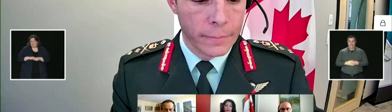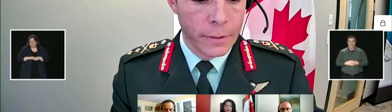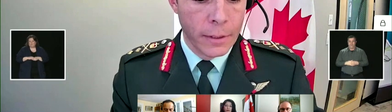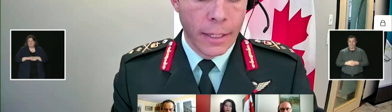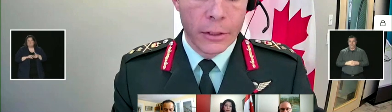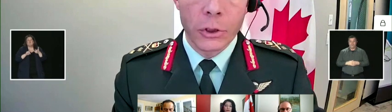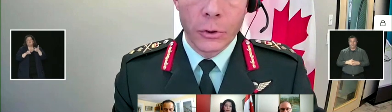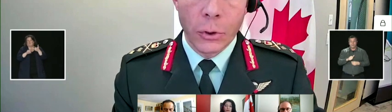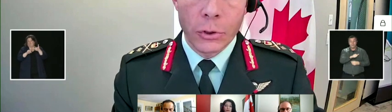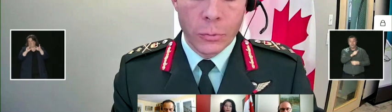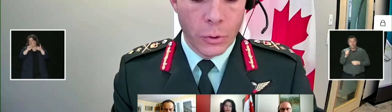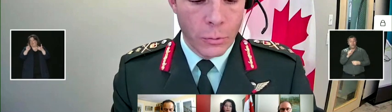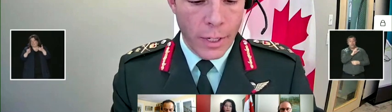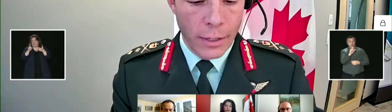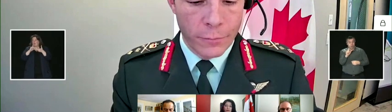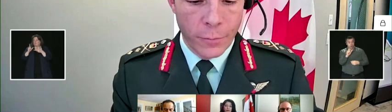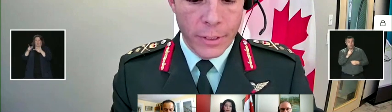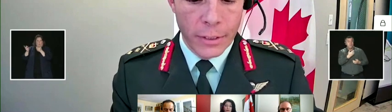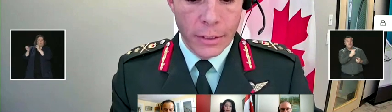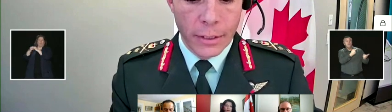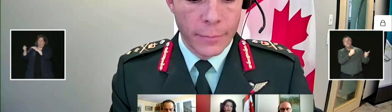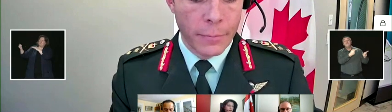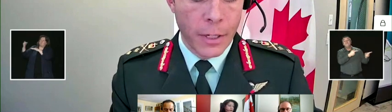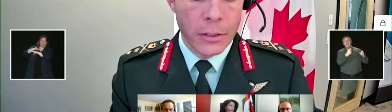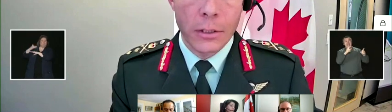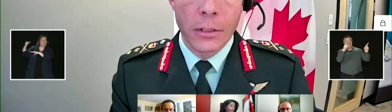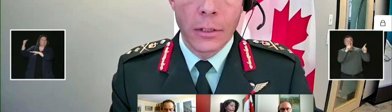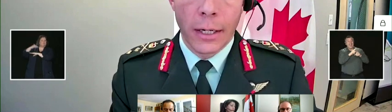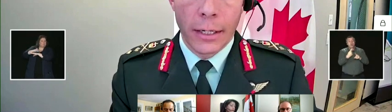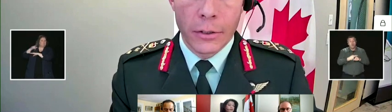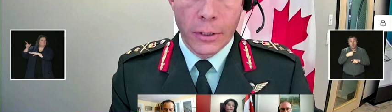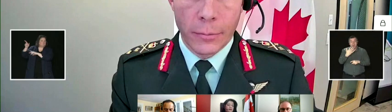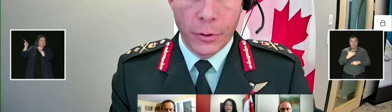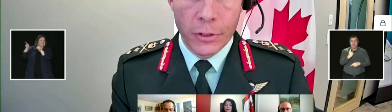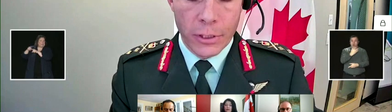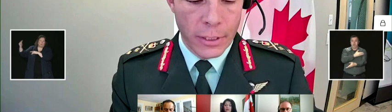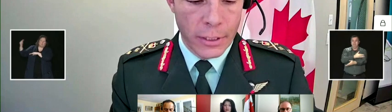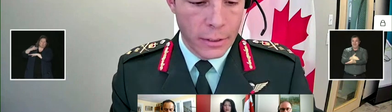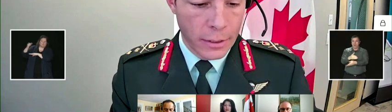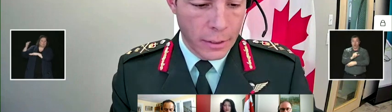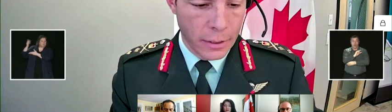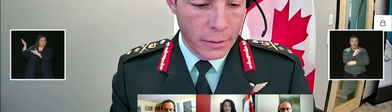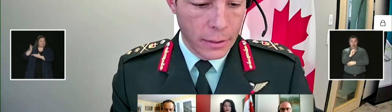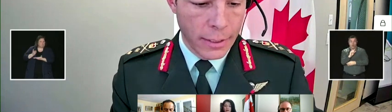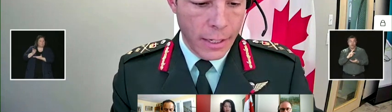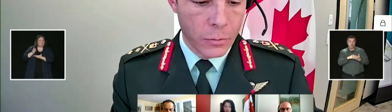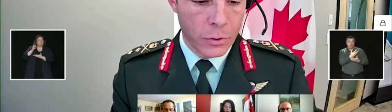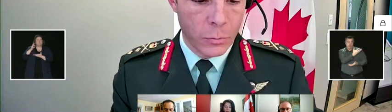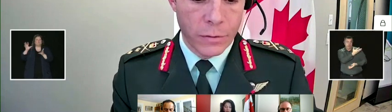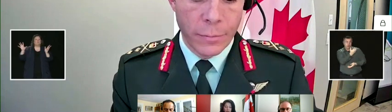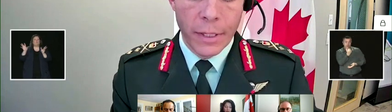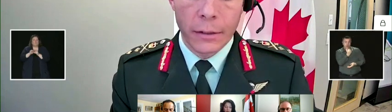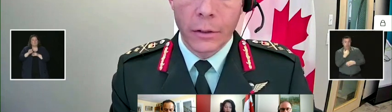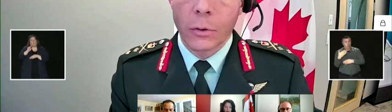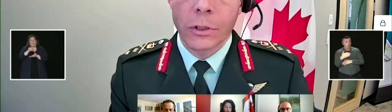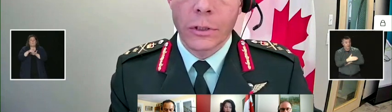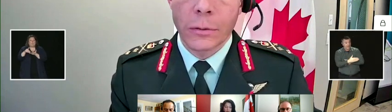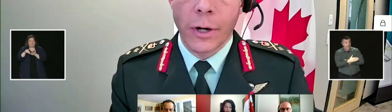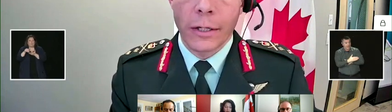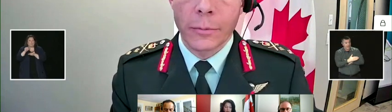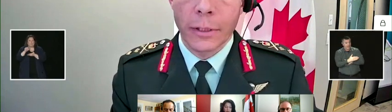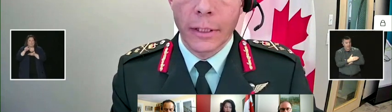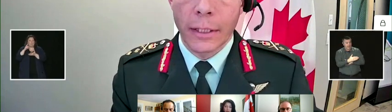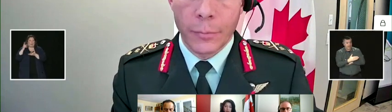week. Additional doses will arrive from India in the coming months, as previously announced, with 1 million